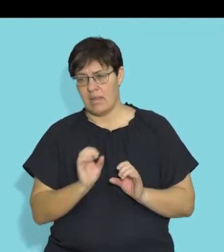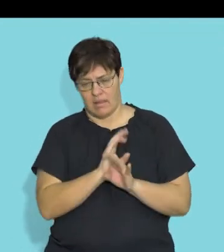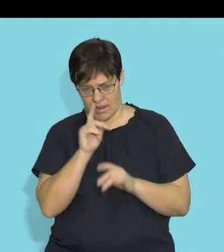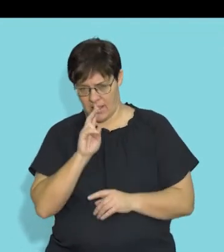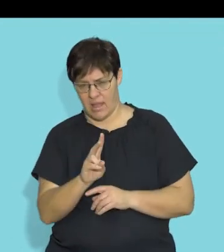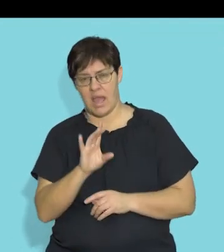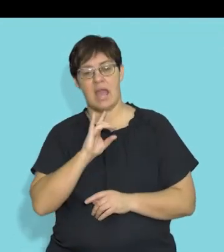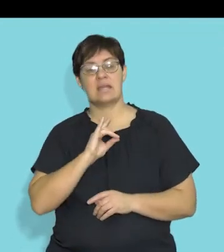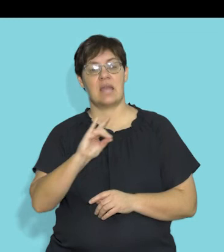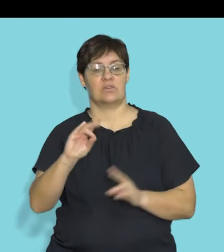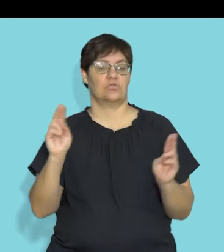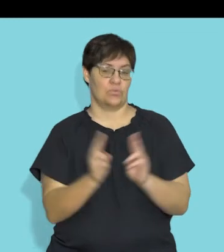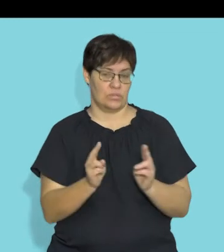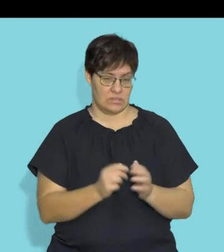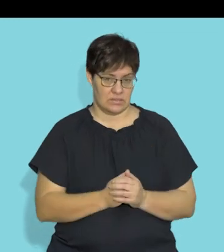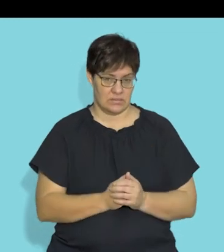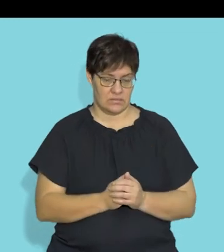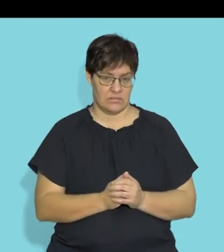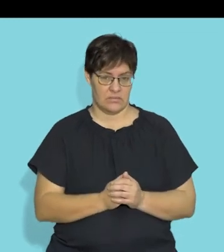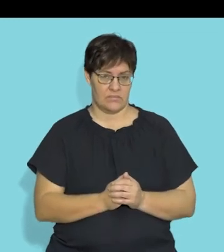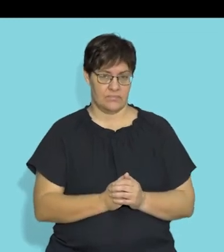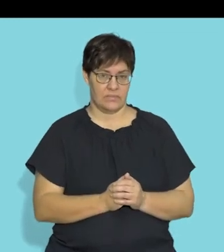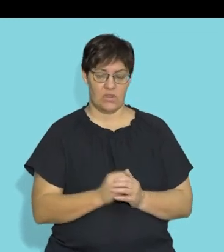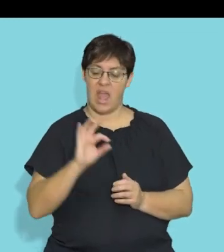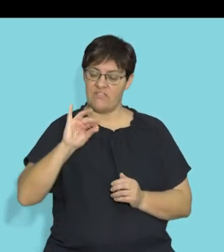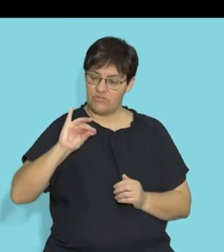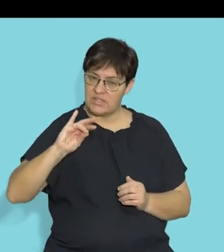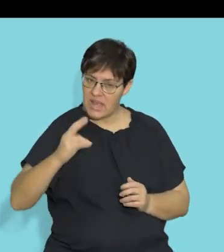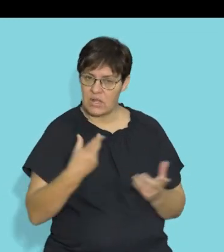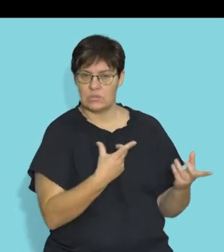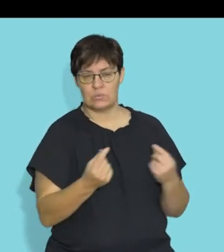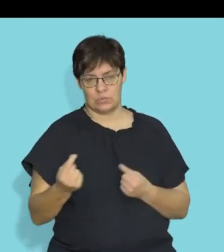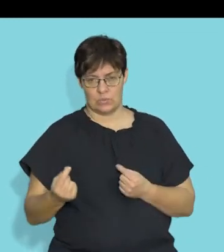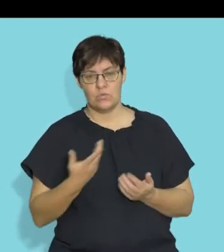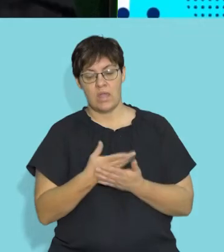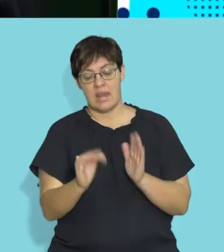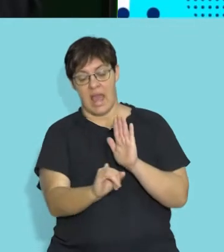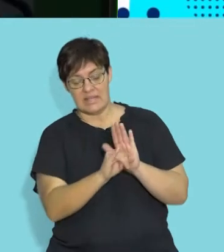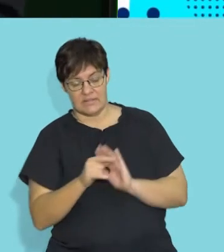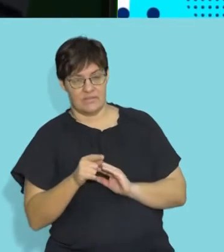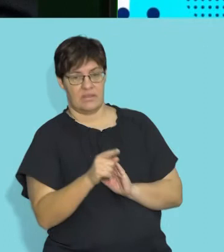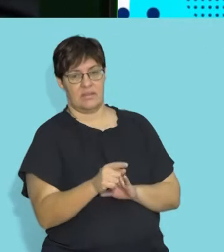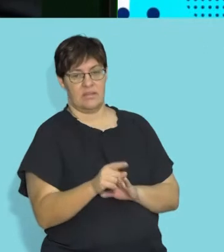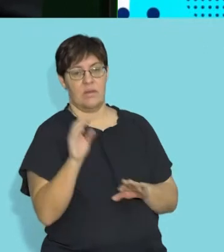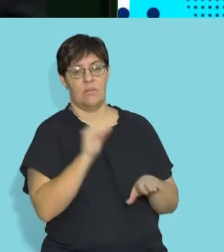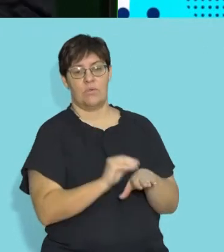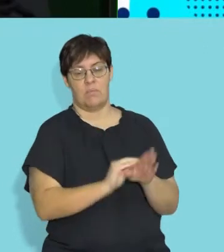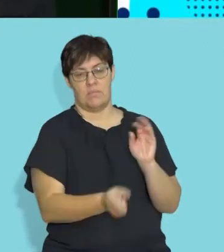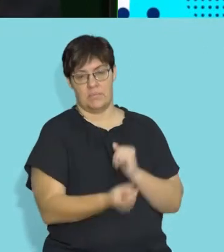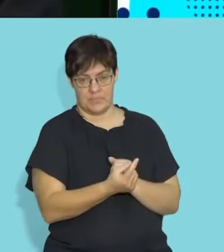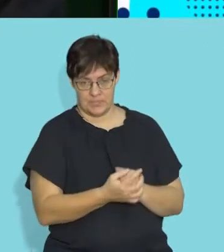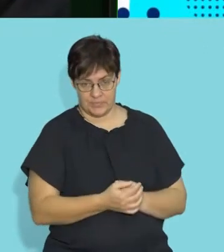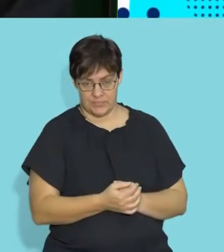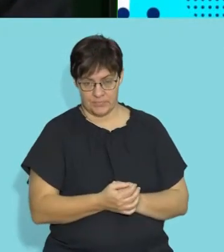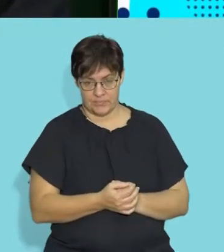Clearly you can see the cash that was short. So do this on a daily basis so you can identify